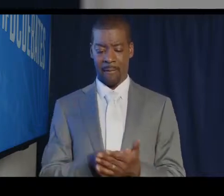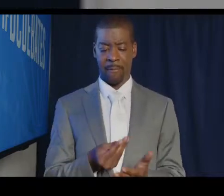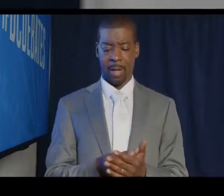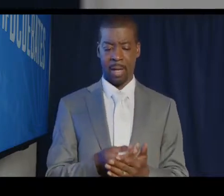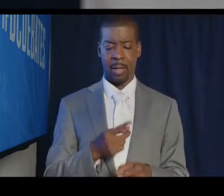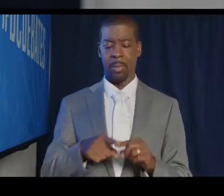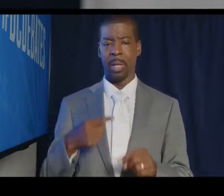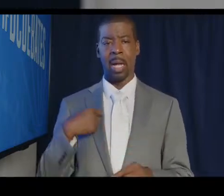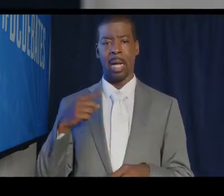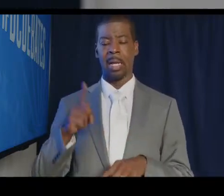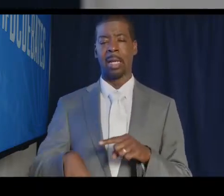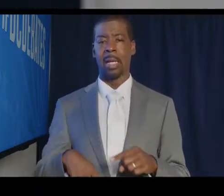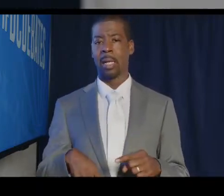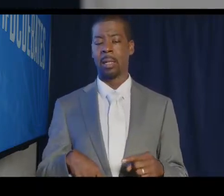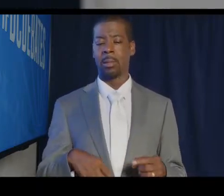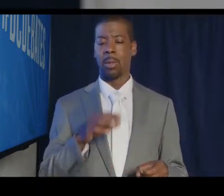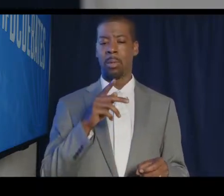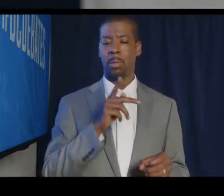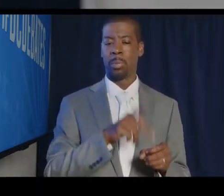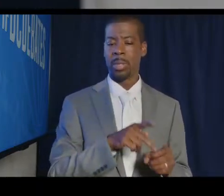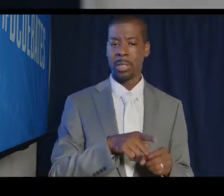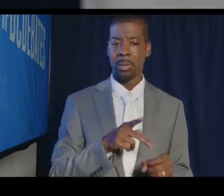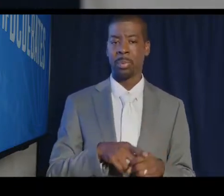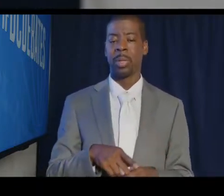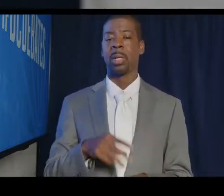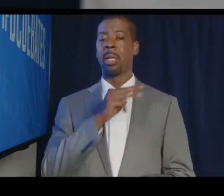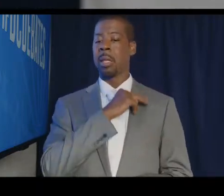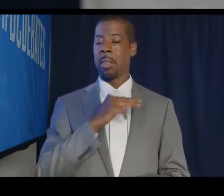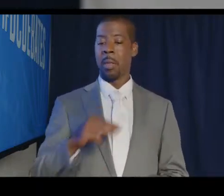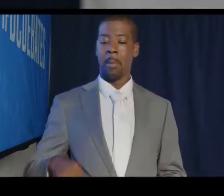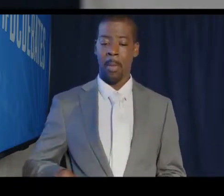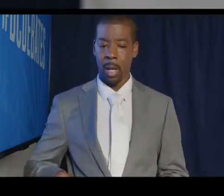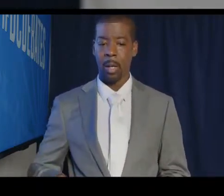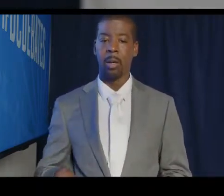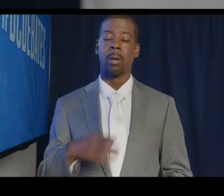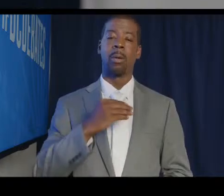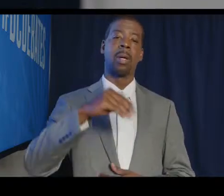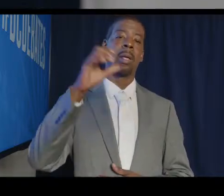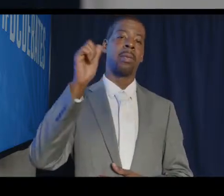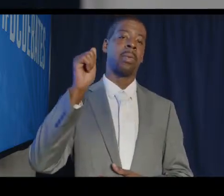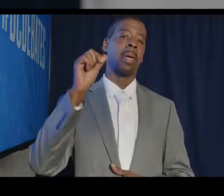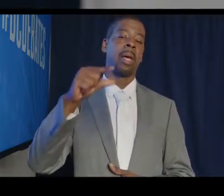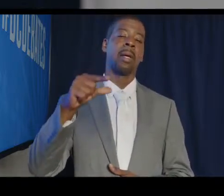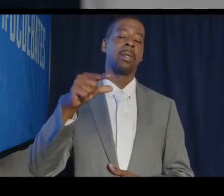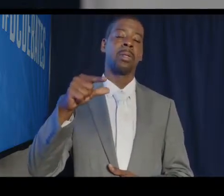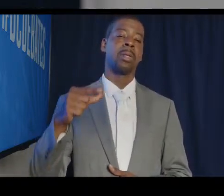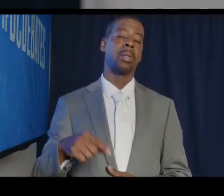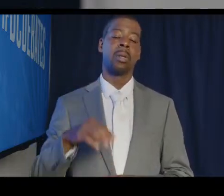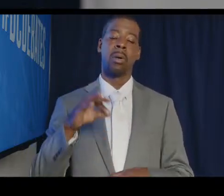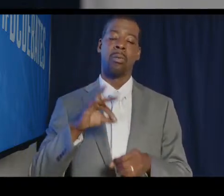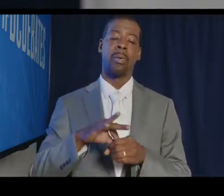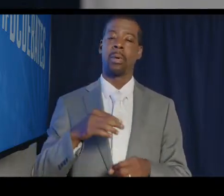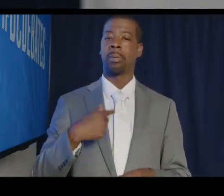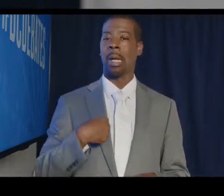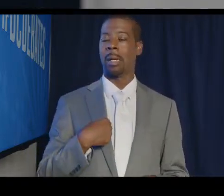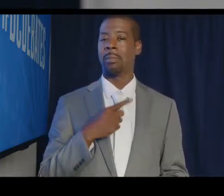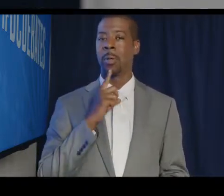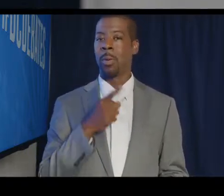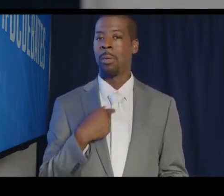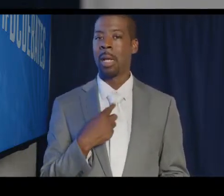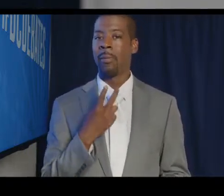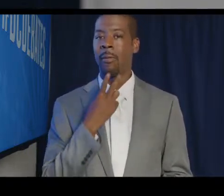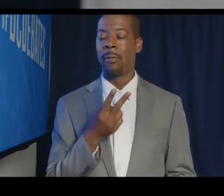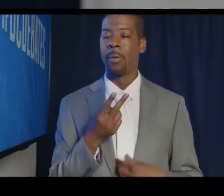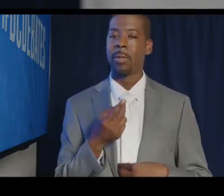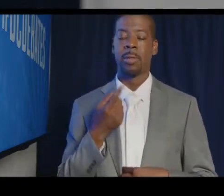When it comes to the mayor's race, when it comes to the attorney general race, I don't really have a say in what's happening in the leadership in those races. And so I feel like this would